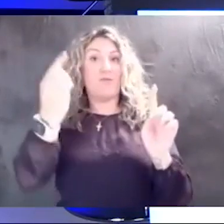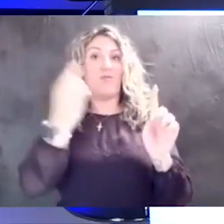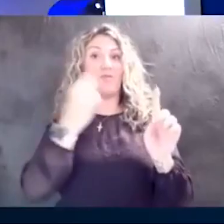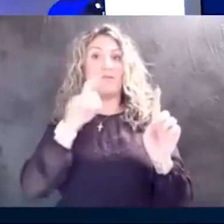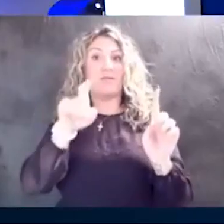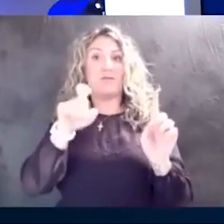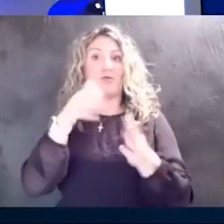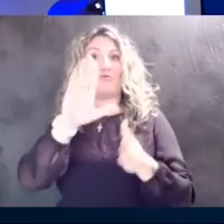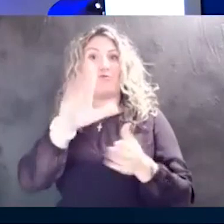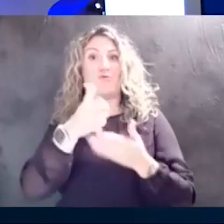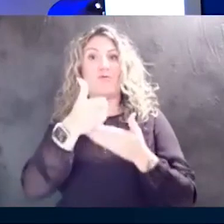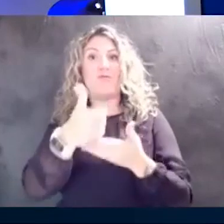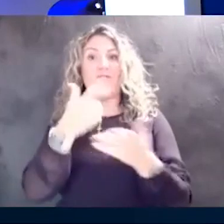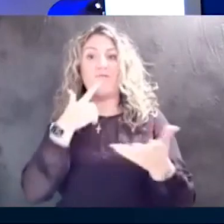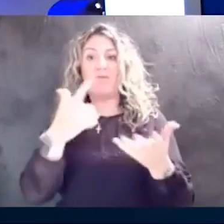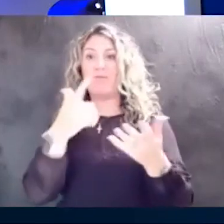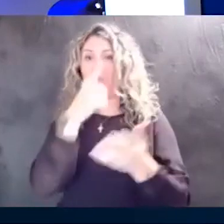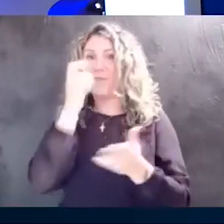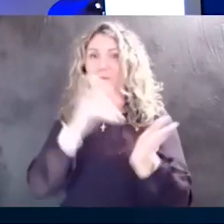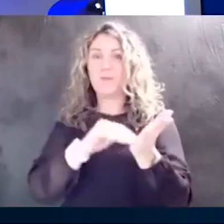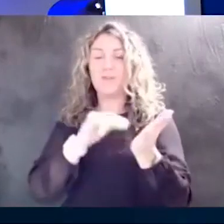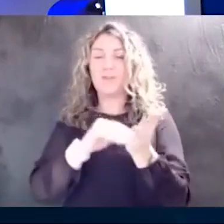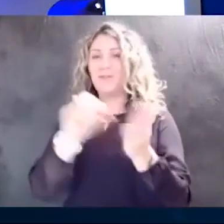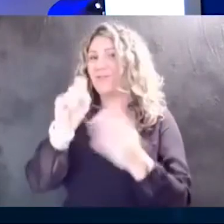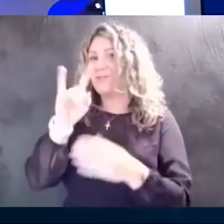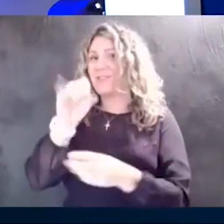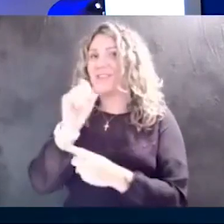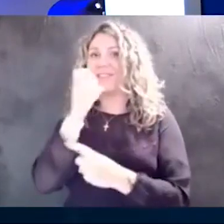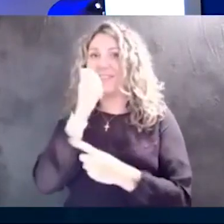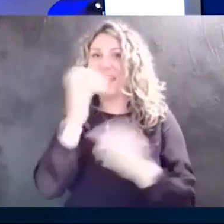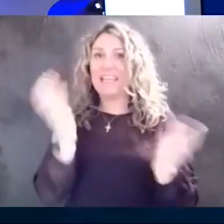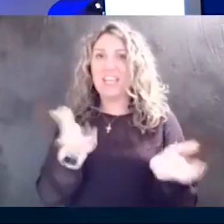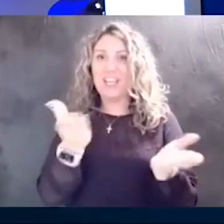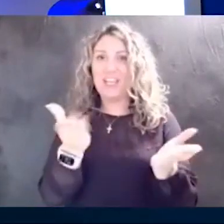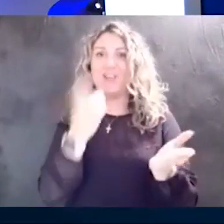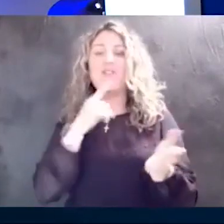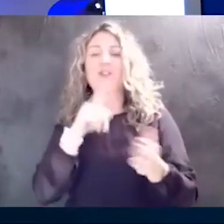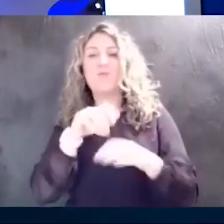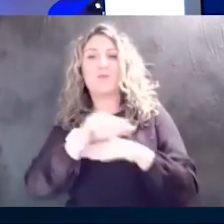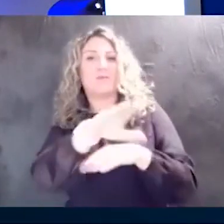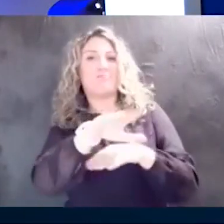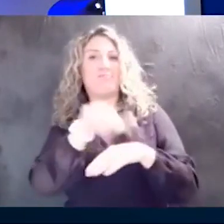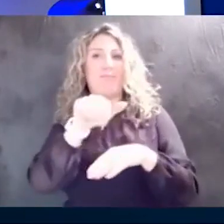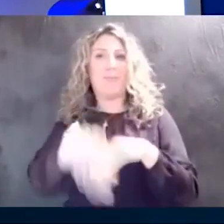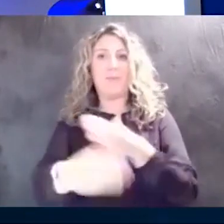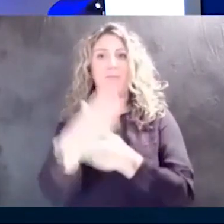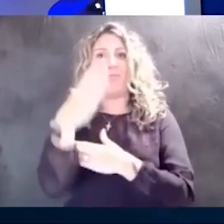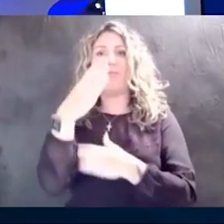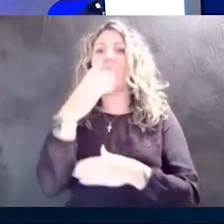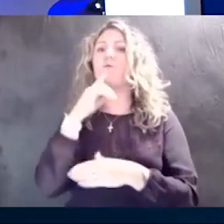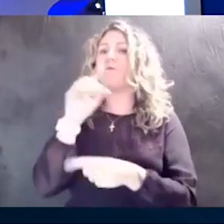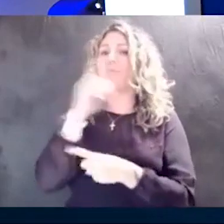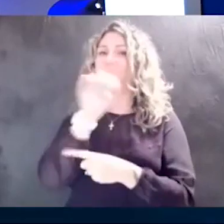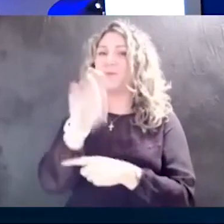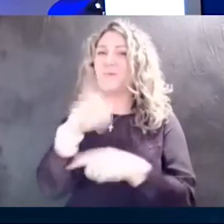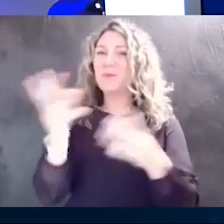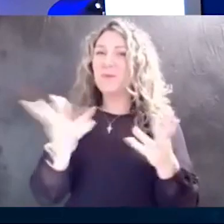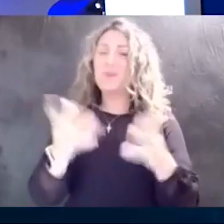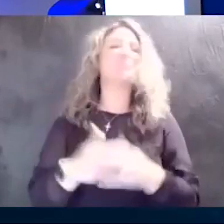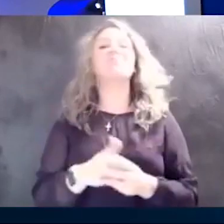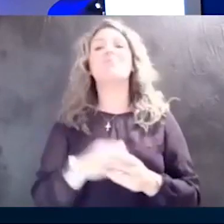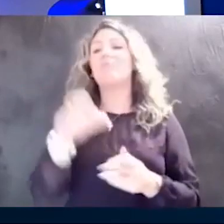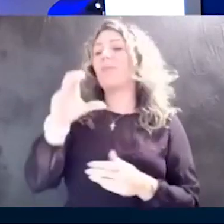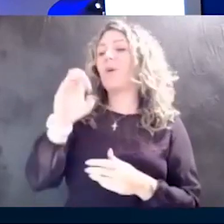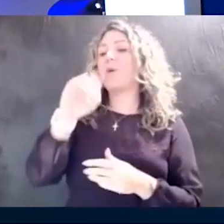Dr. Stites is not here, and we have reporter questions this morning that were sent in ahead of time. First question is from Cody Holiak